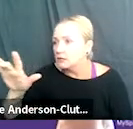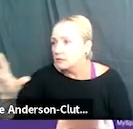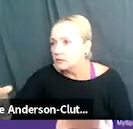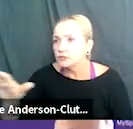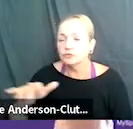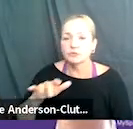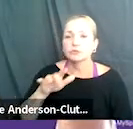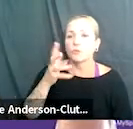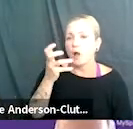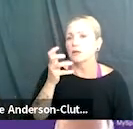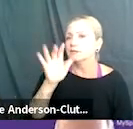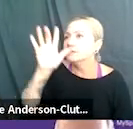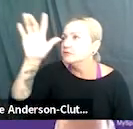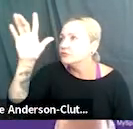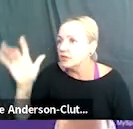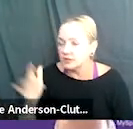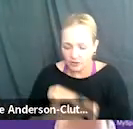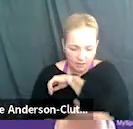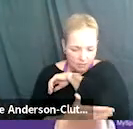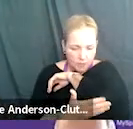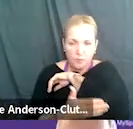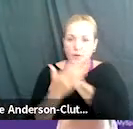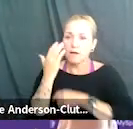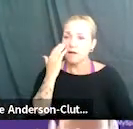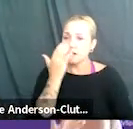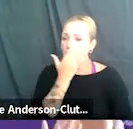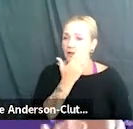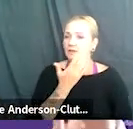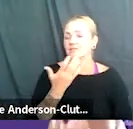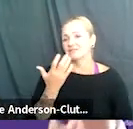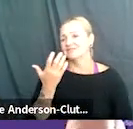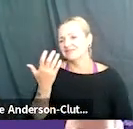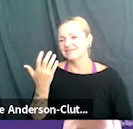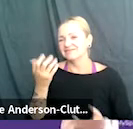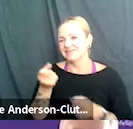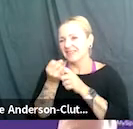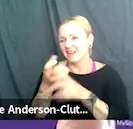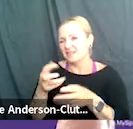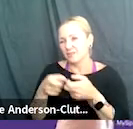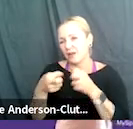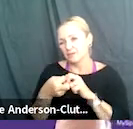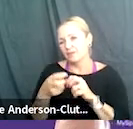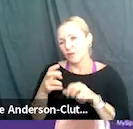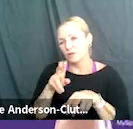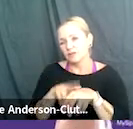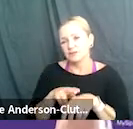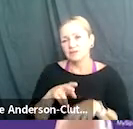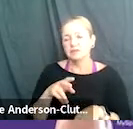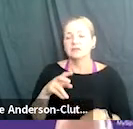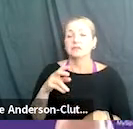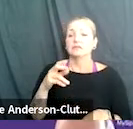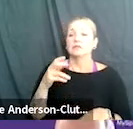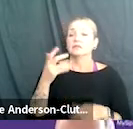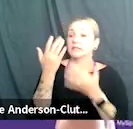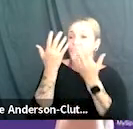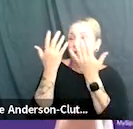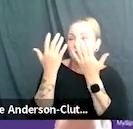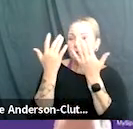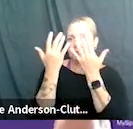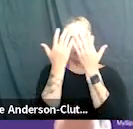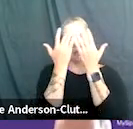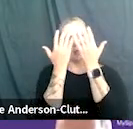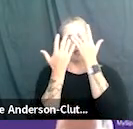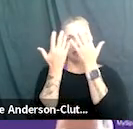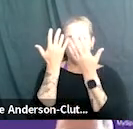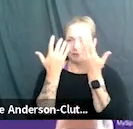And he had a fair number of motor stereotypies, sort of classic looking at his fingers. He would also line up his toys, and he would sort of